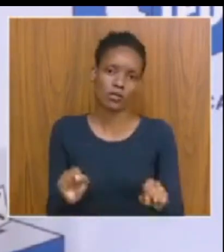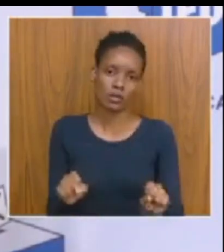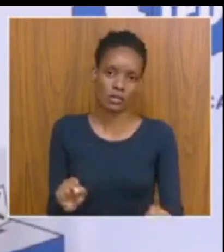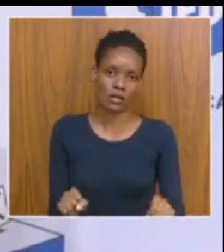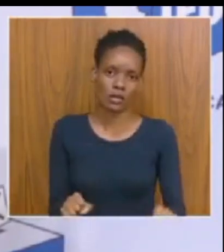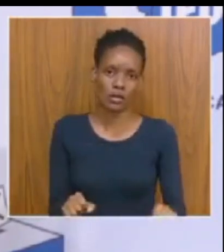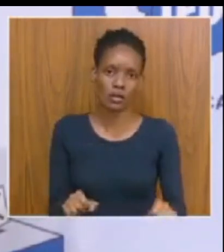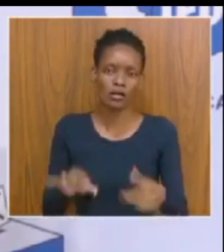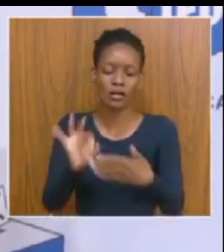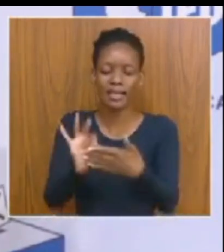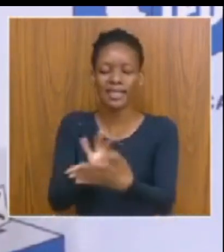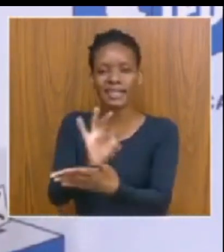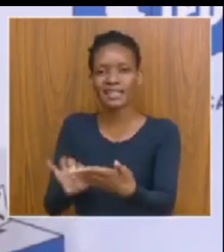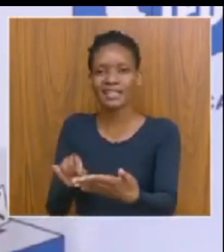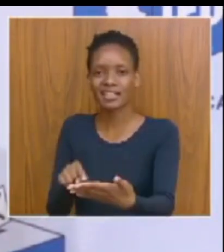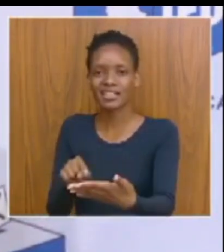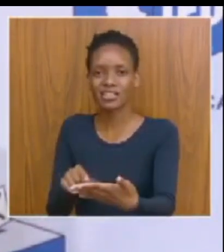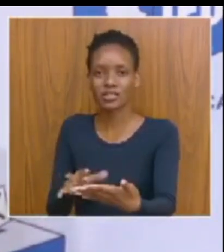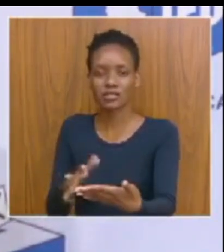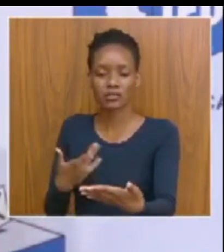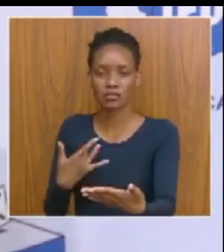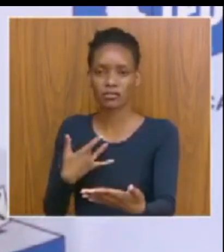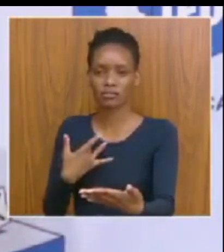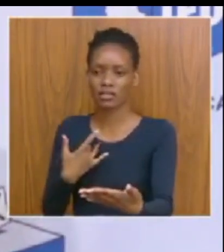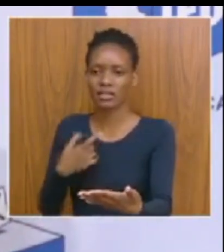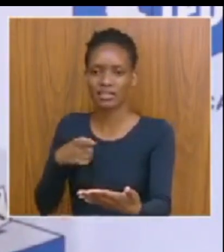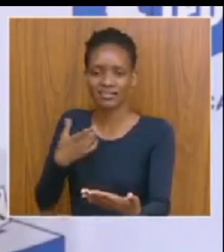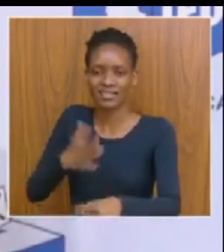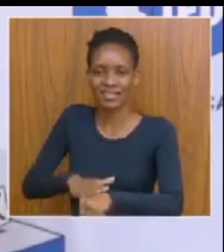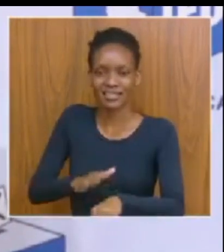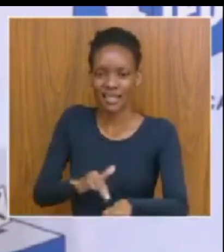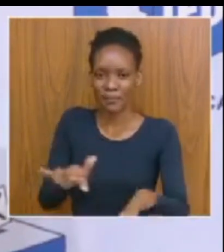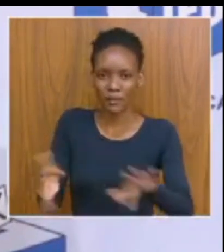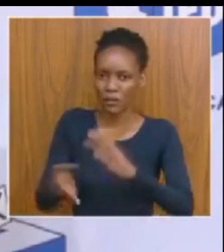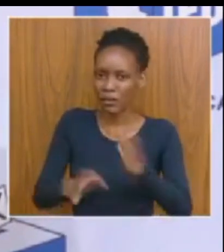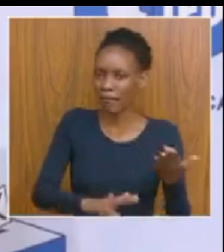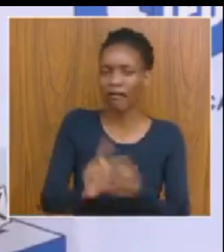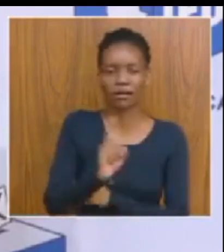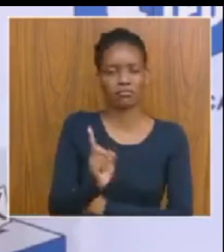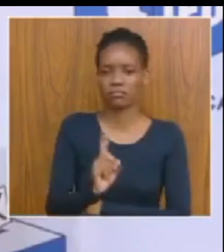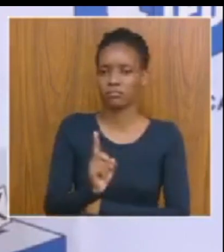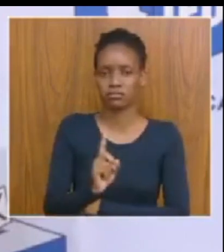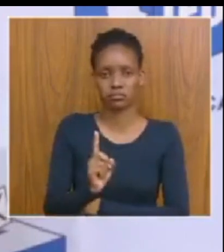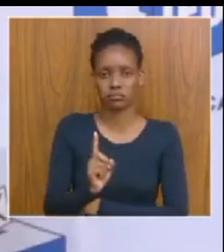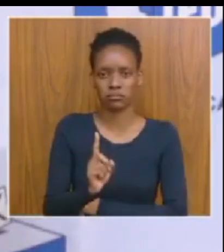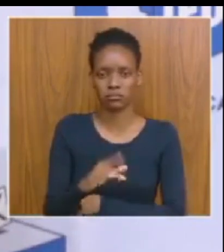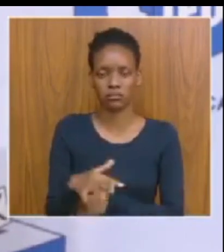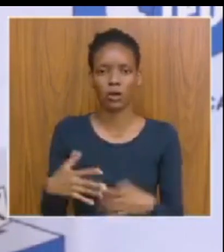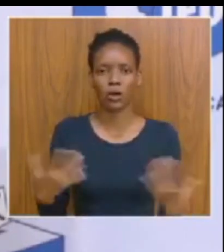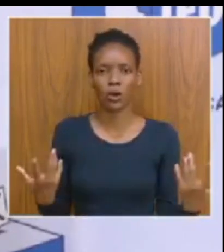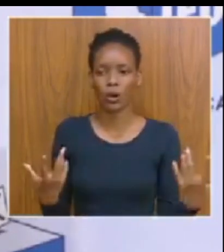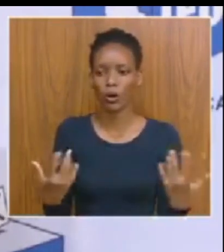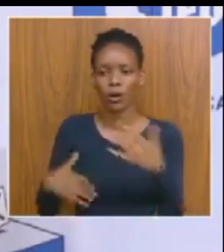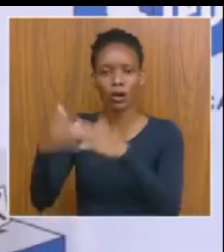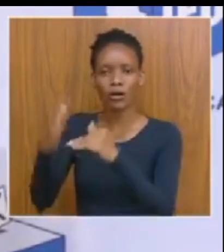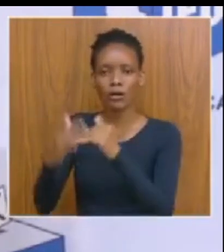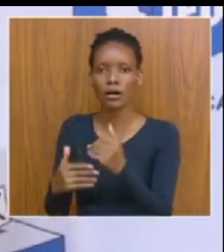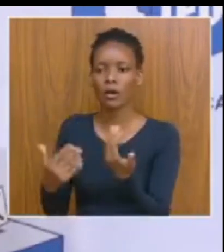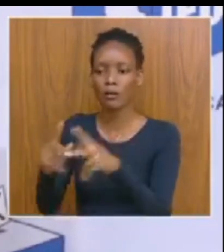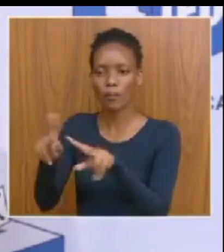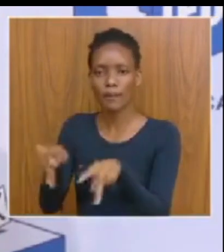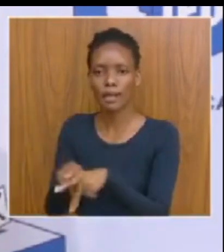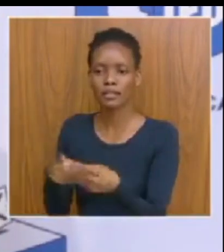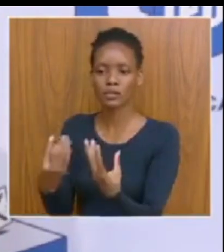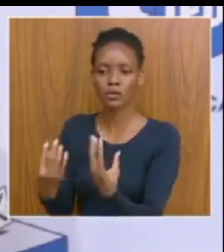opportunity for people to lose life. It should never be an opportunity for people's property to be